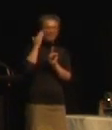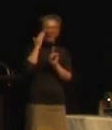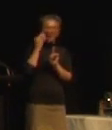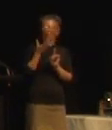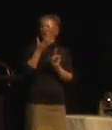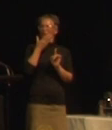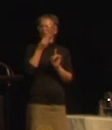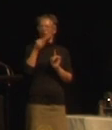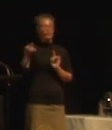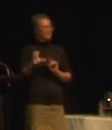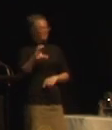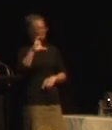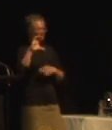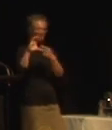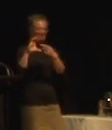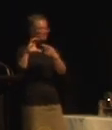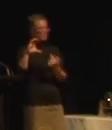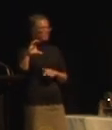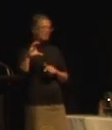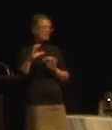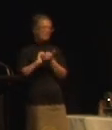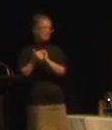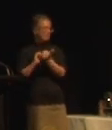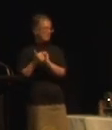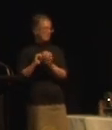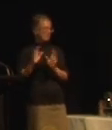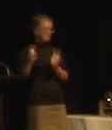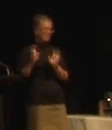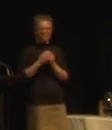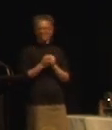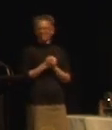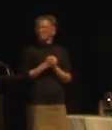a less known facet of Wikipedia work. So,